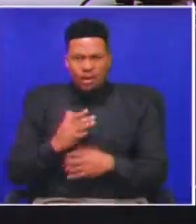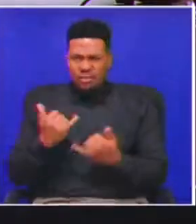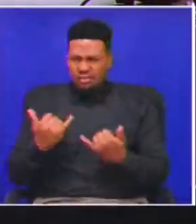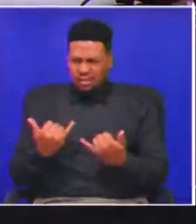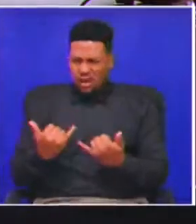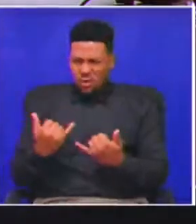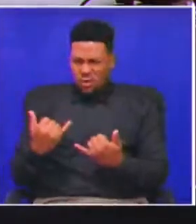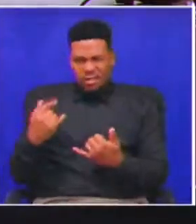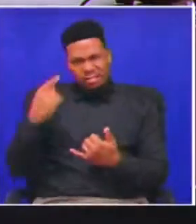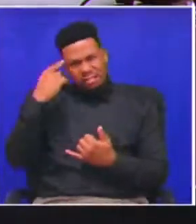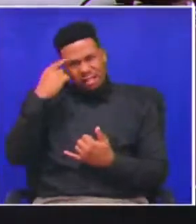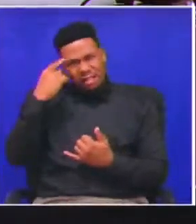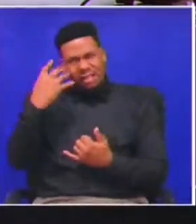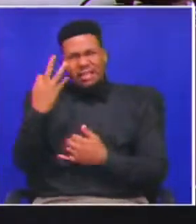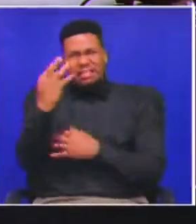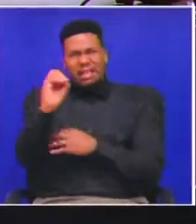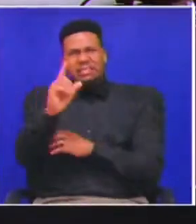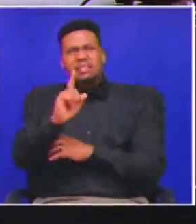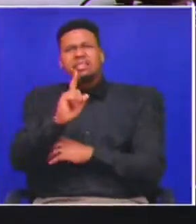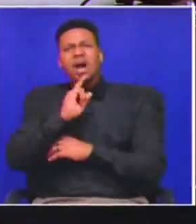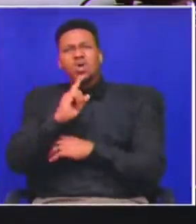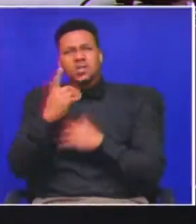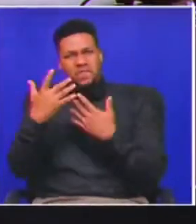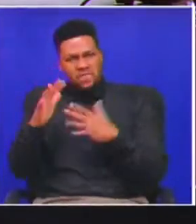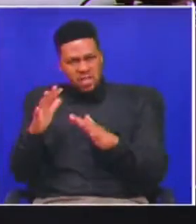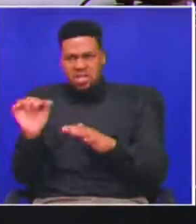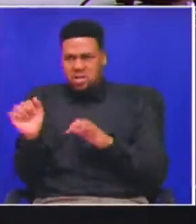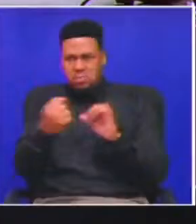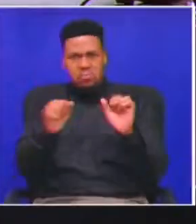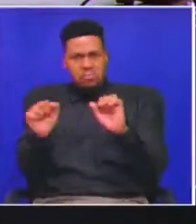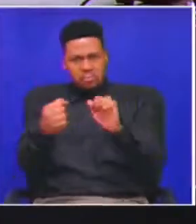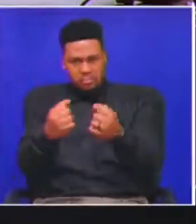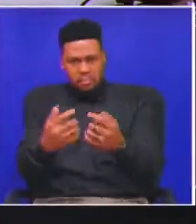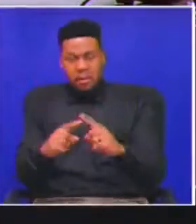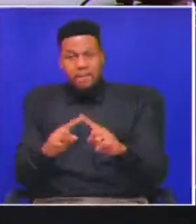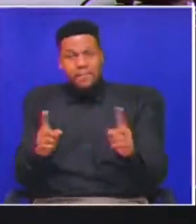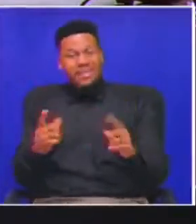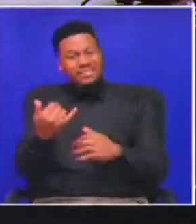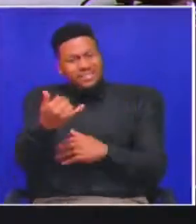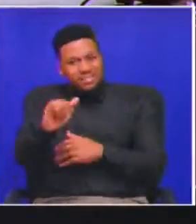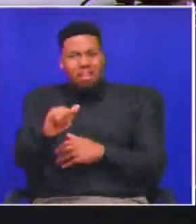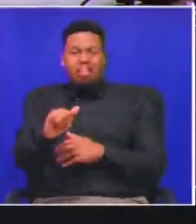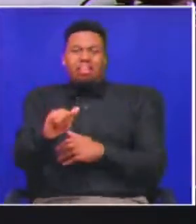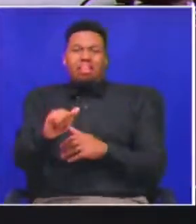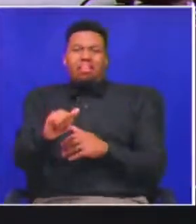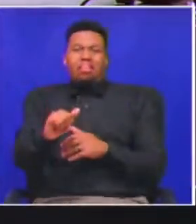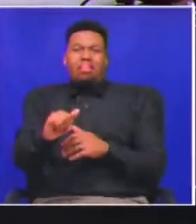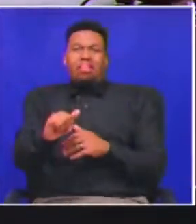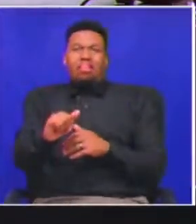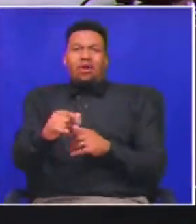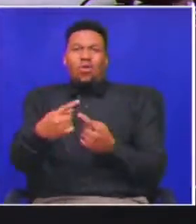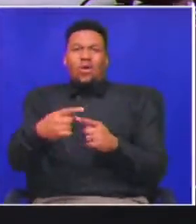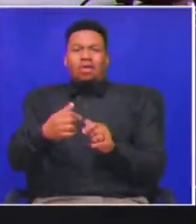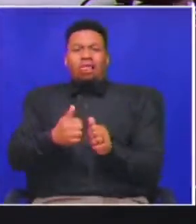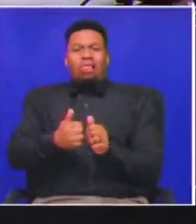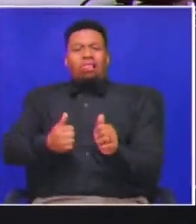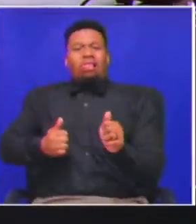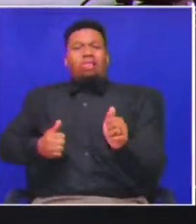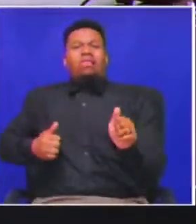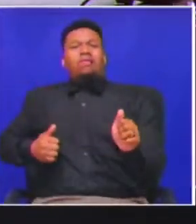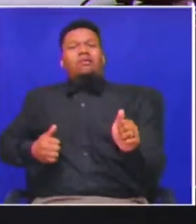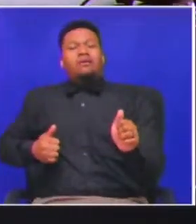Minister of Police said, we are falling behind when it comes to the ratio between police and the